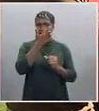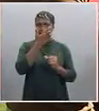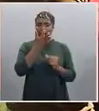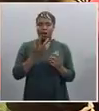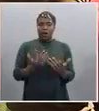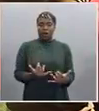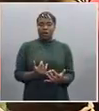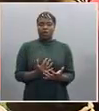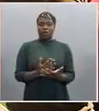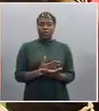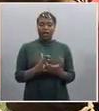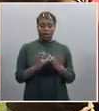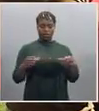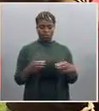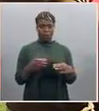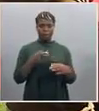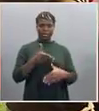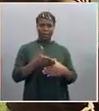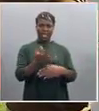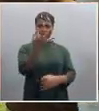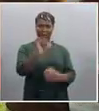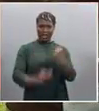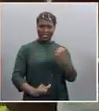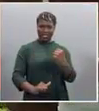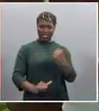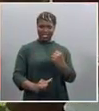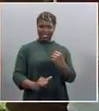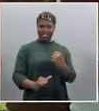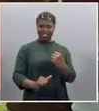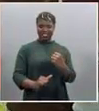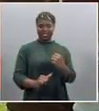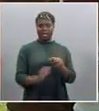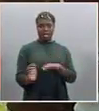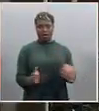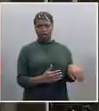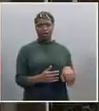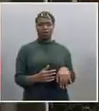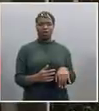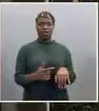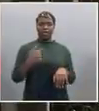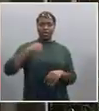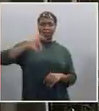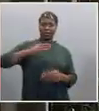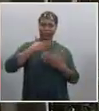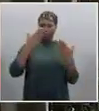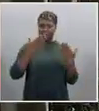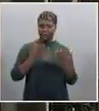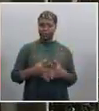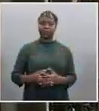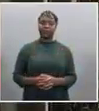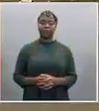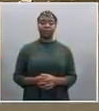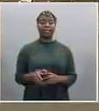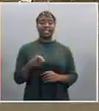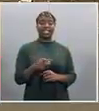by substituting a group of workers after every 3 months, that is counterproductive. The city concedes an